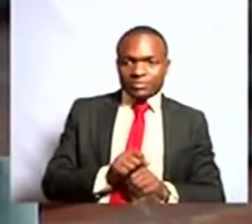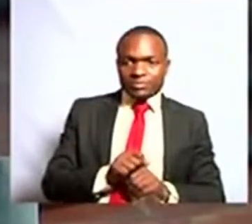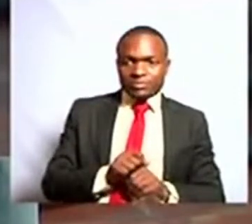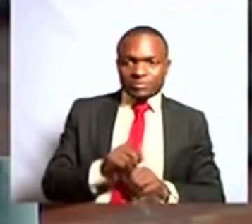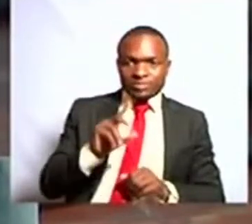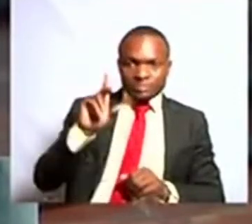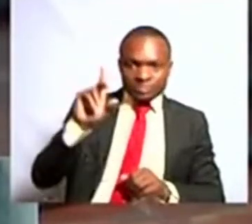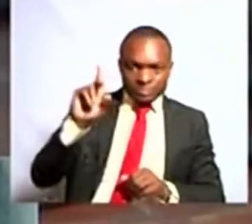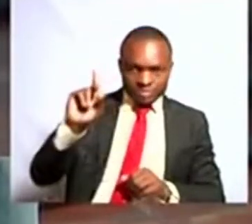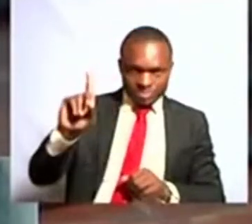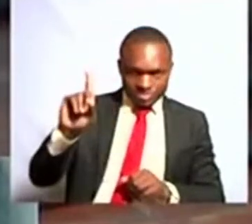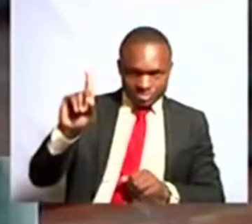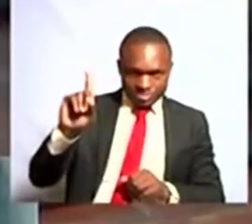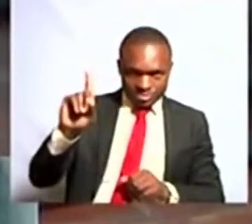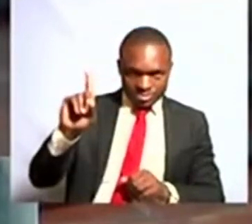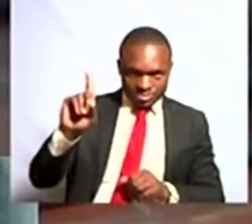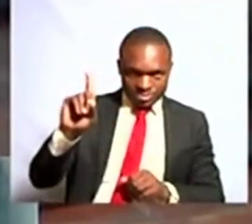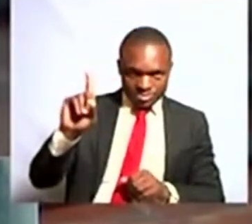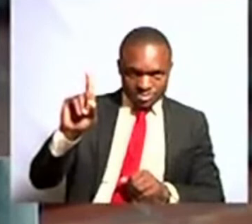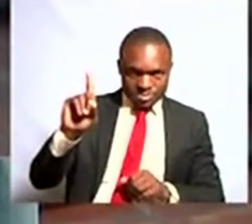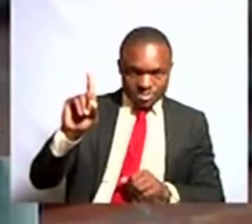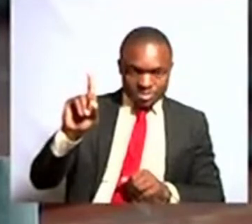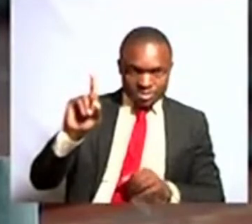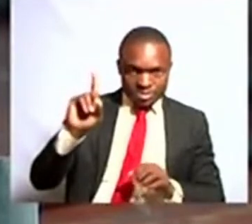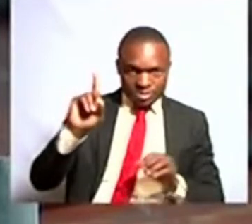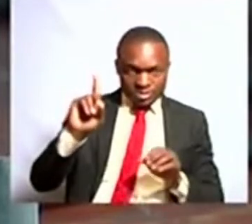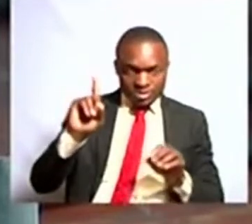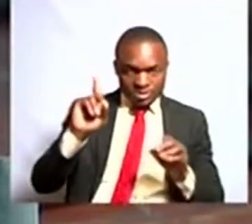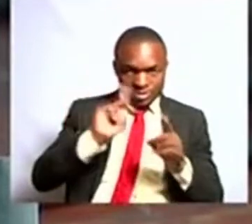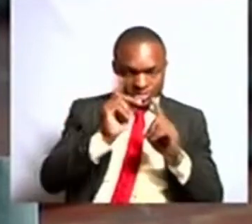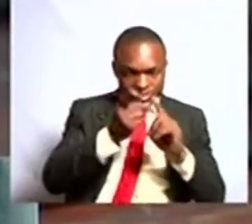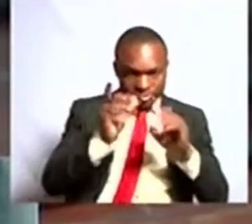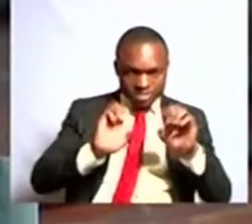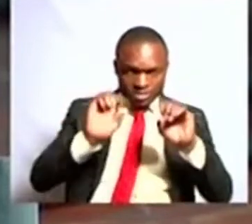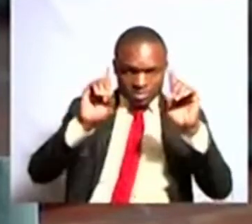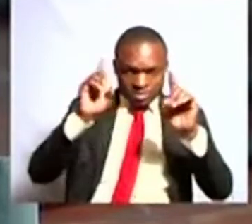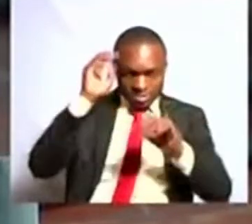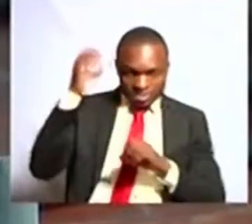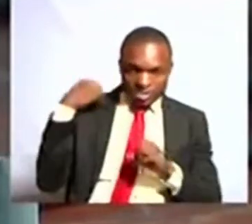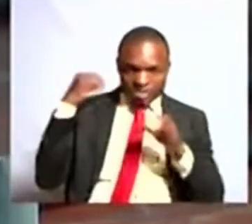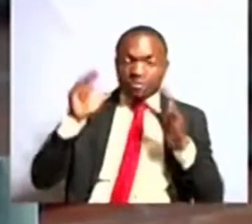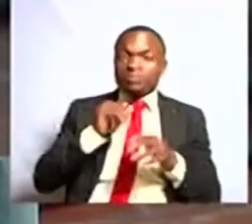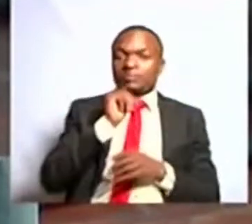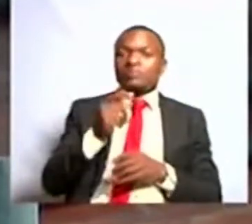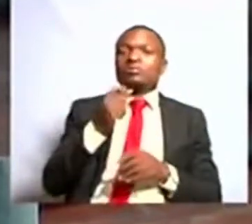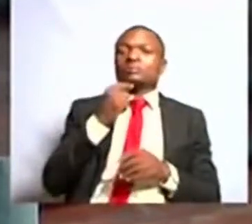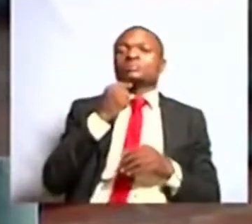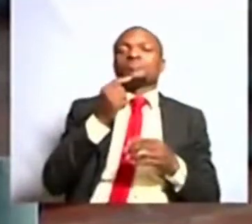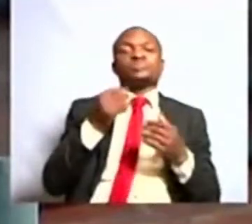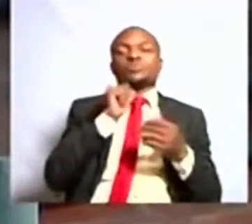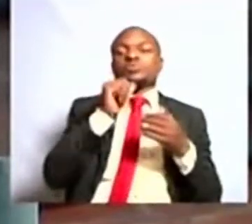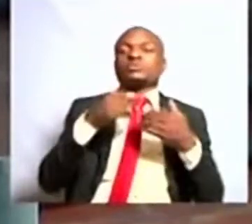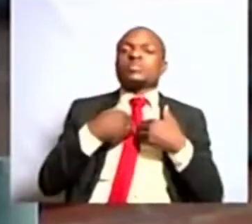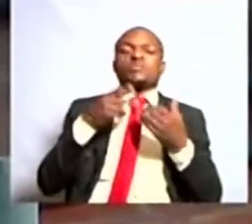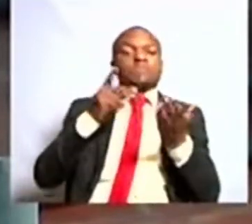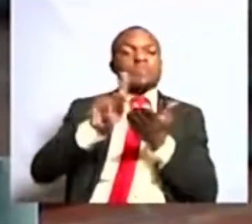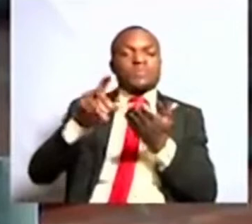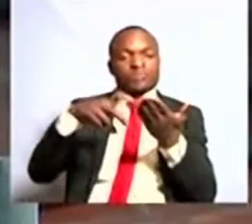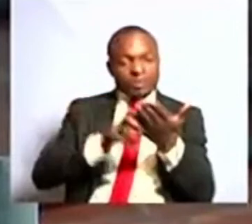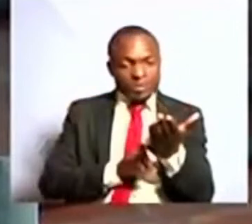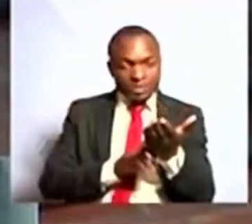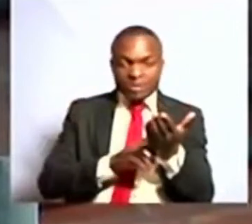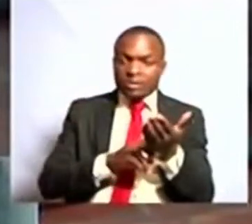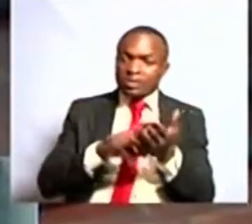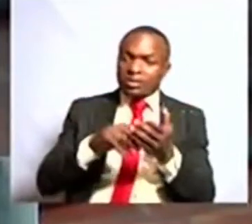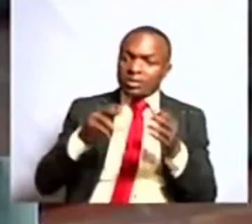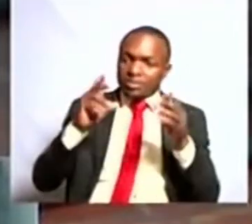district administrative officer had confirmed that they did not have the payment vouchers. Now, the one who was giving them